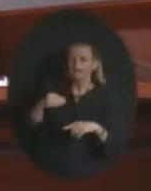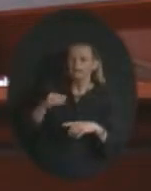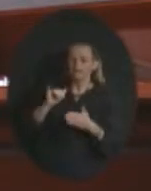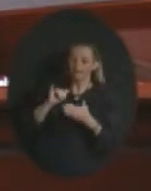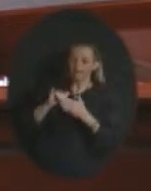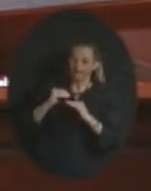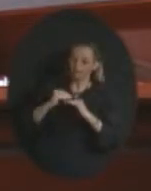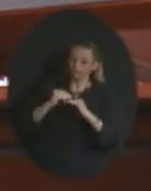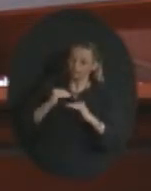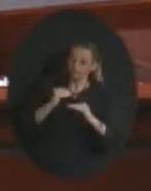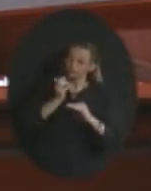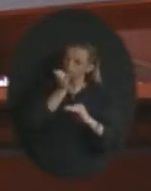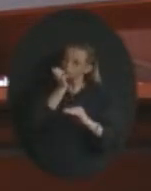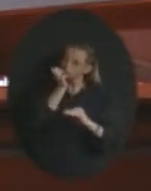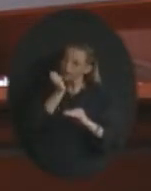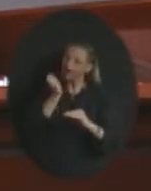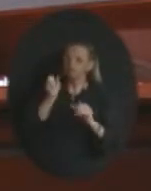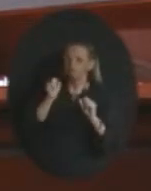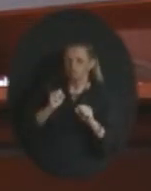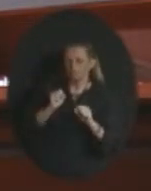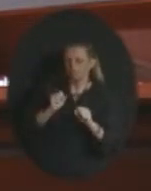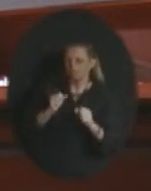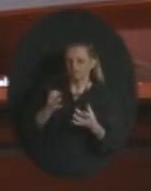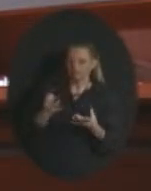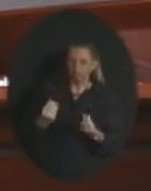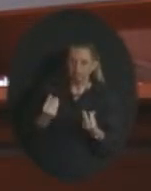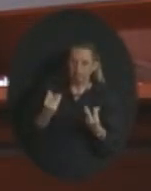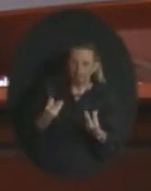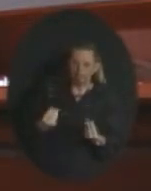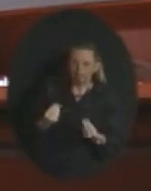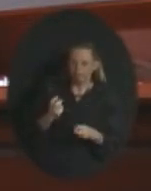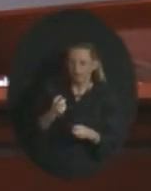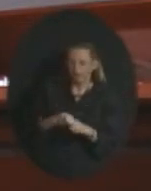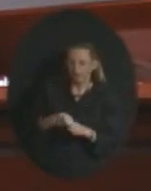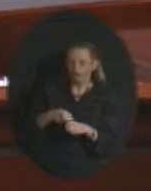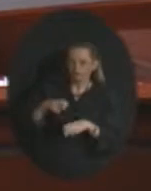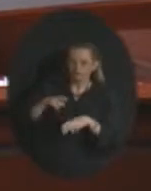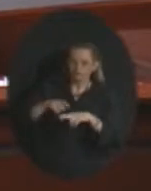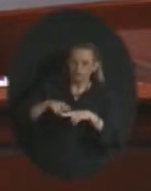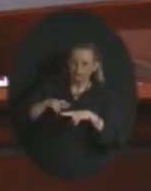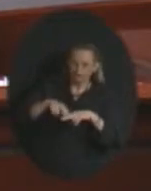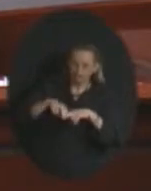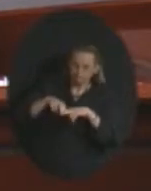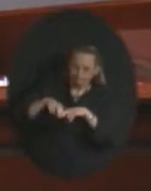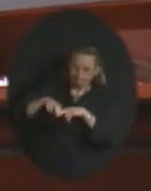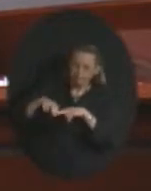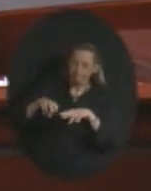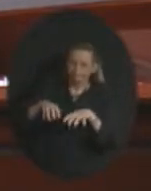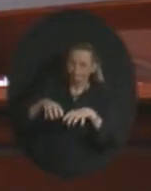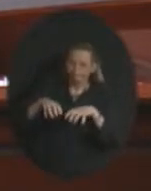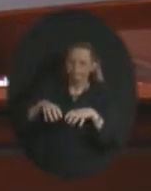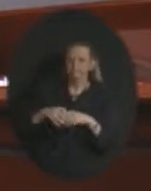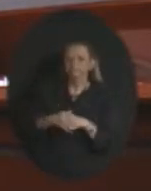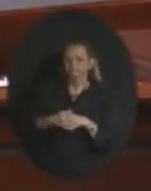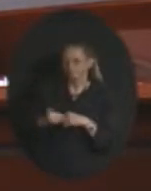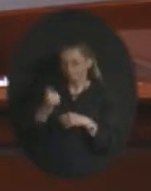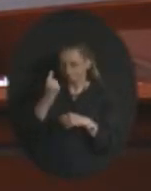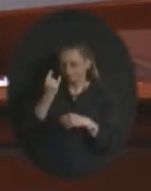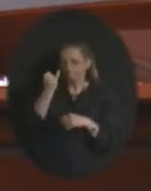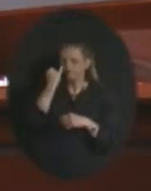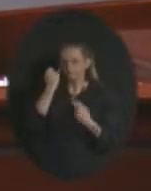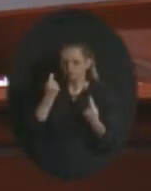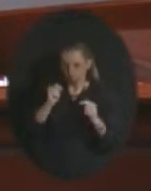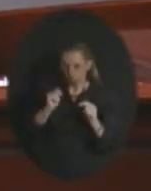times could be muddy or soggy, would make it very difficult to put up chairs and so forth. We fully understand if we go try to move outside that